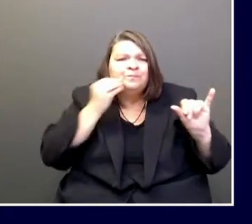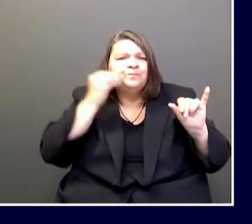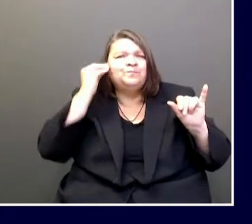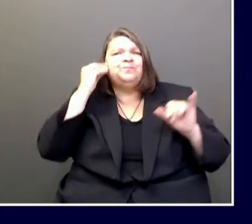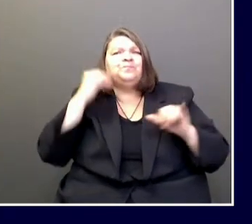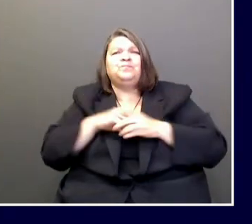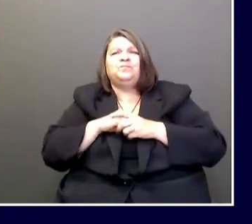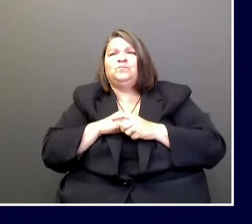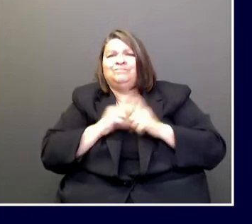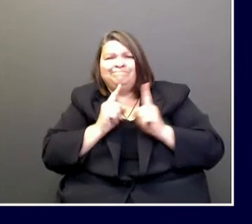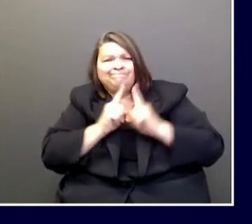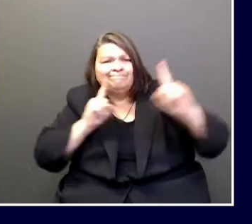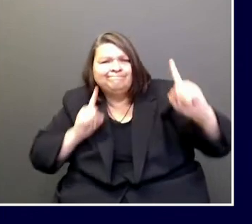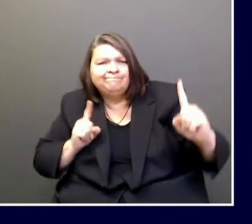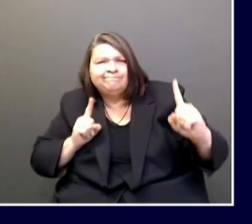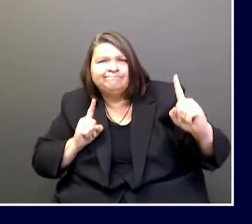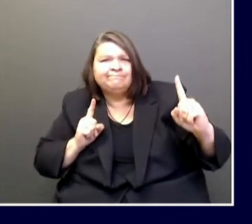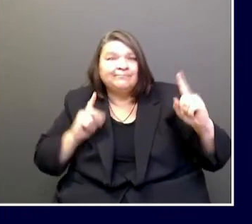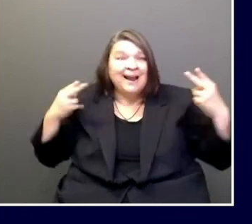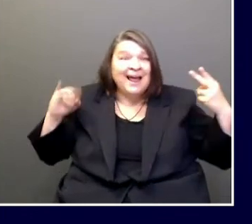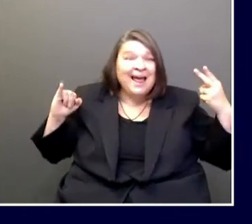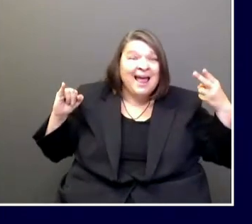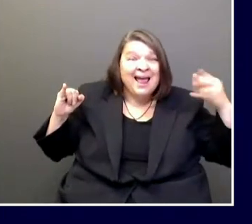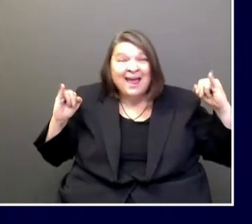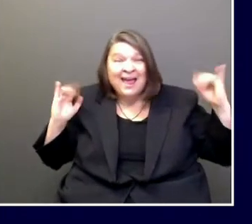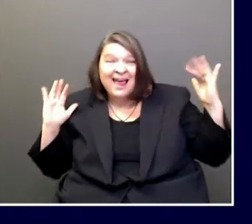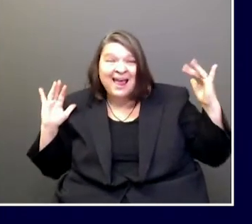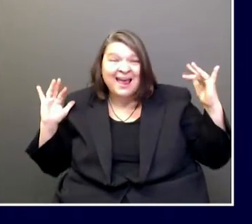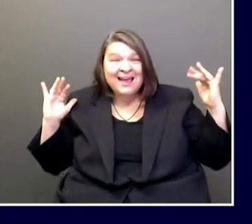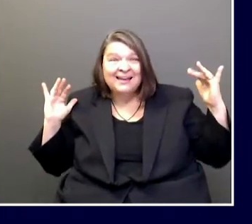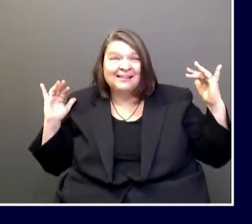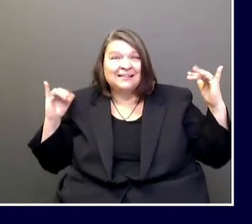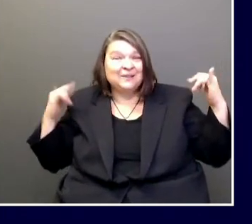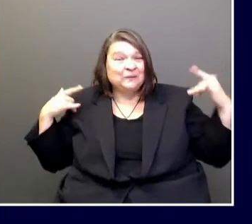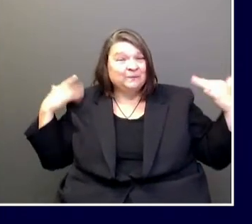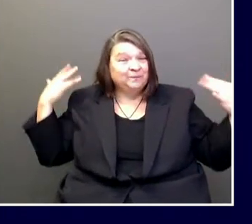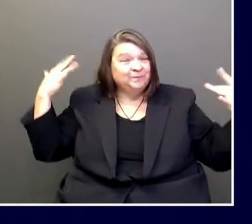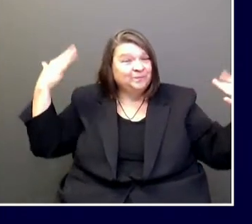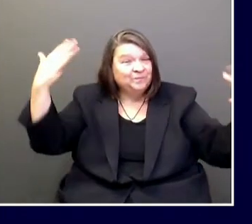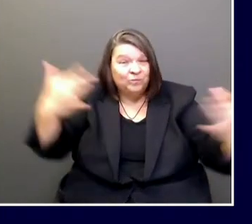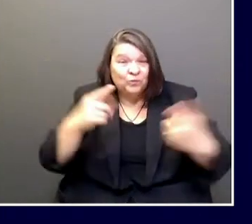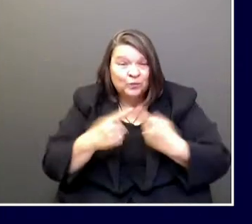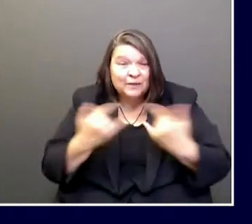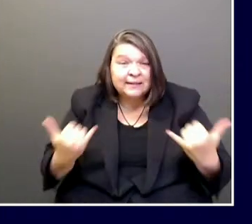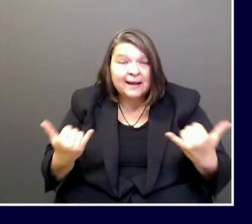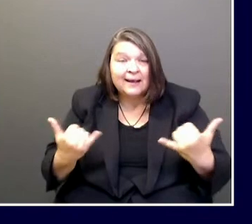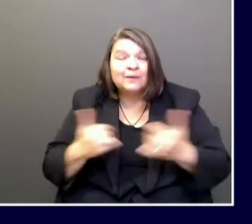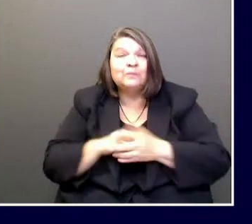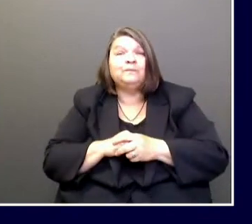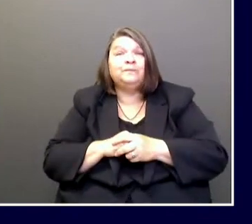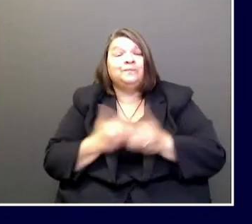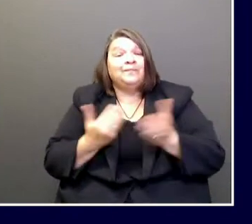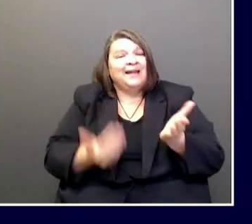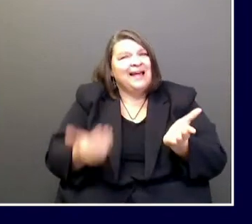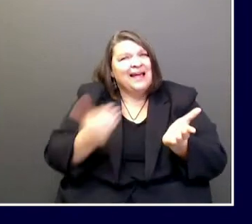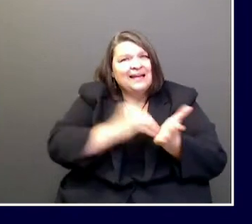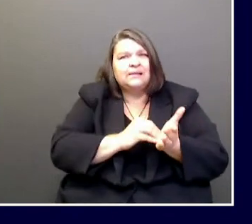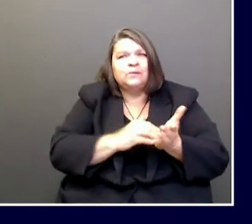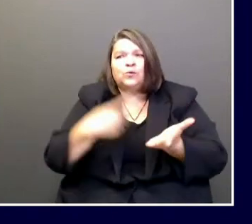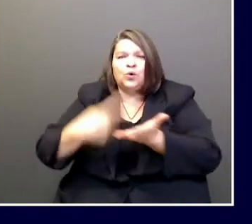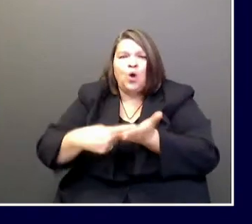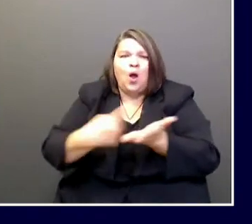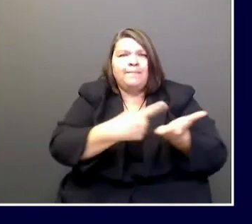people, particularly in this case, Megan, these are folks who have already been vaccinated, whom we are now asking to throw a mask